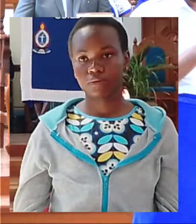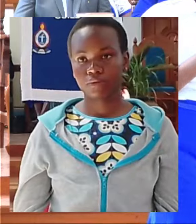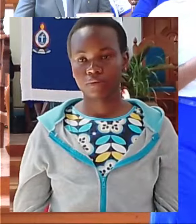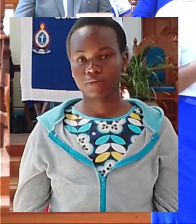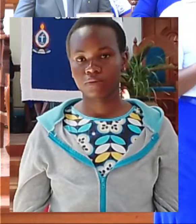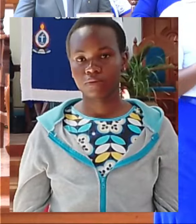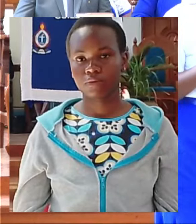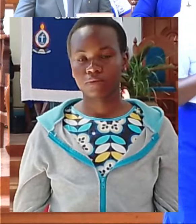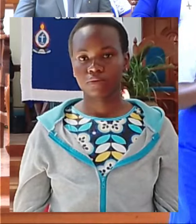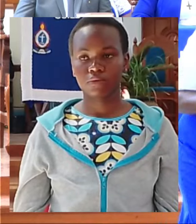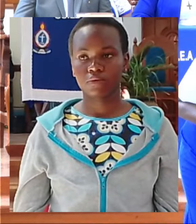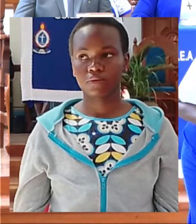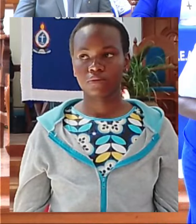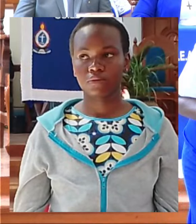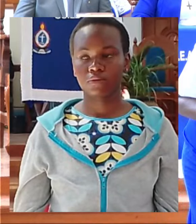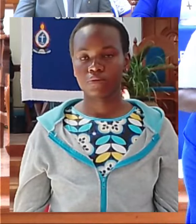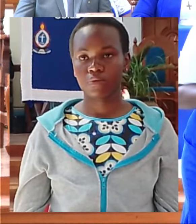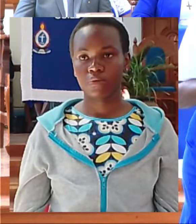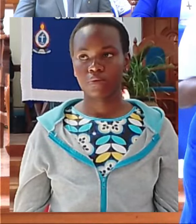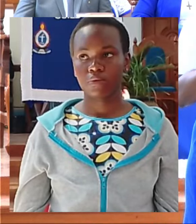much. And we have